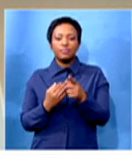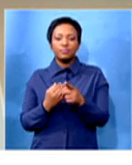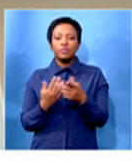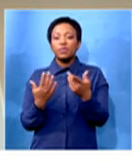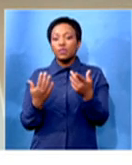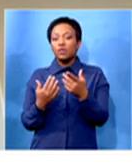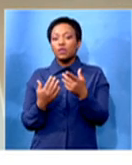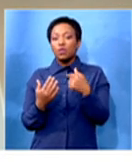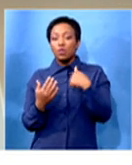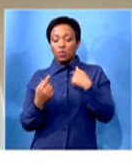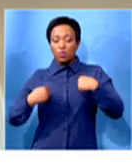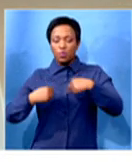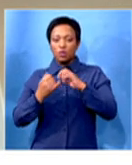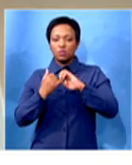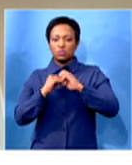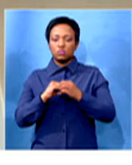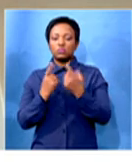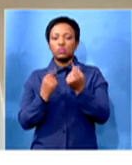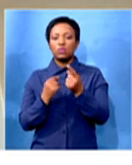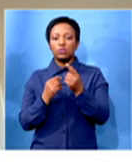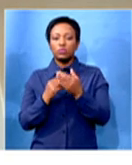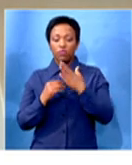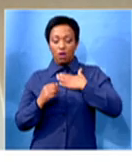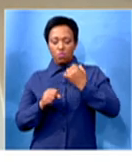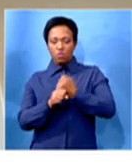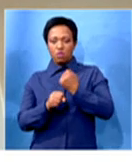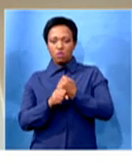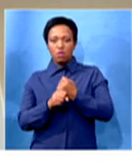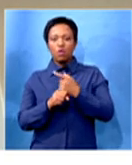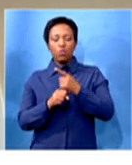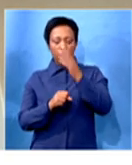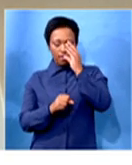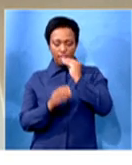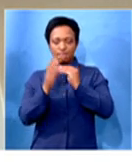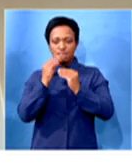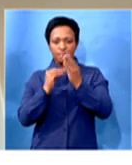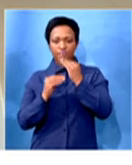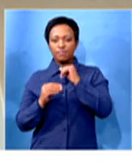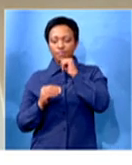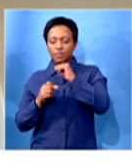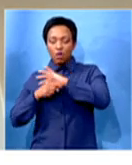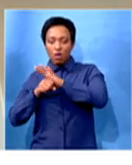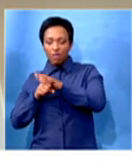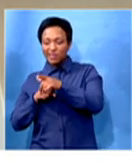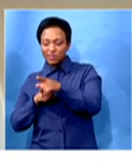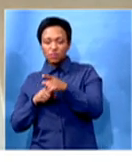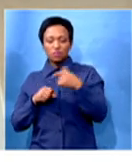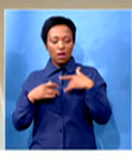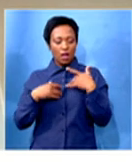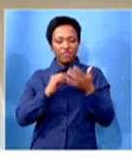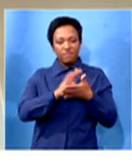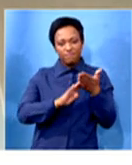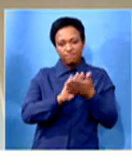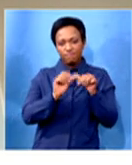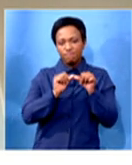what we're trying to do, certainly within the work we do, is learn to live with COVID, work with it, bring it into